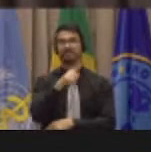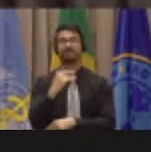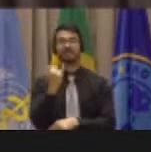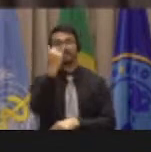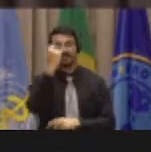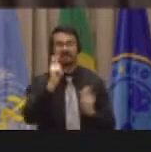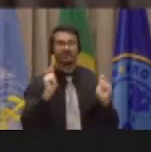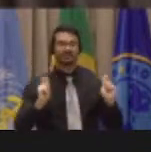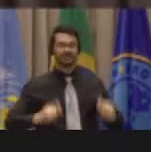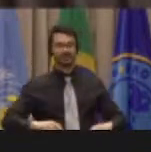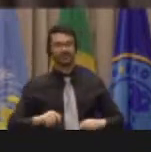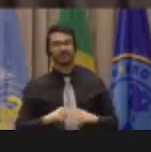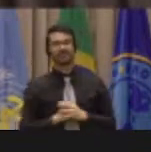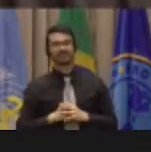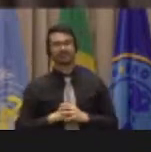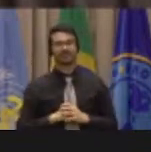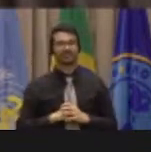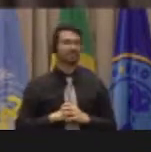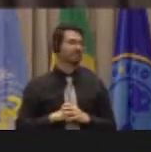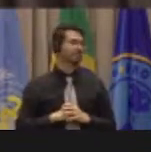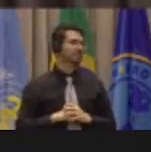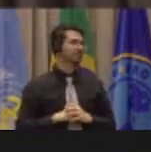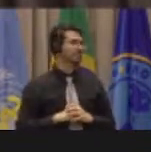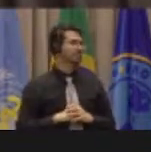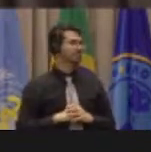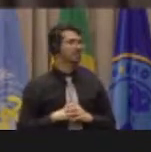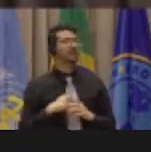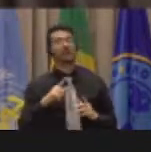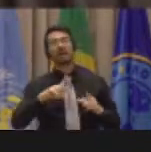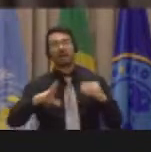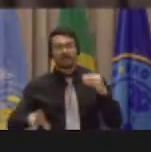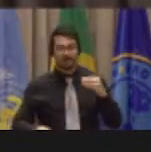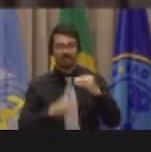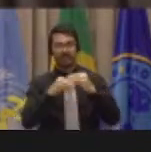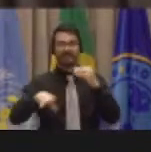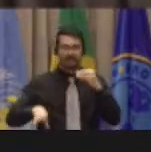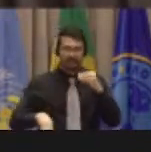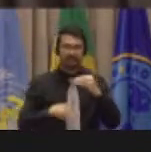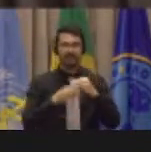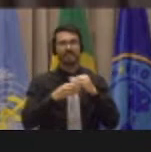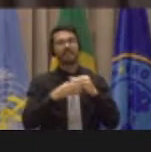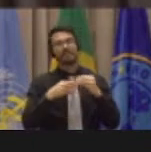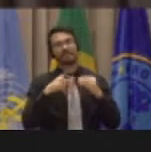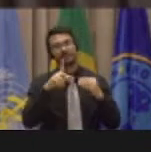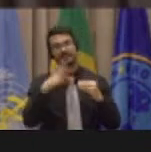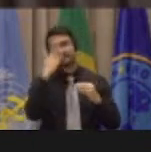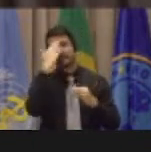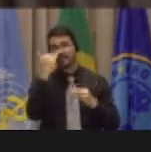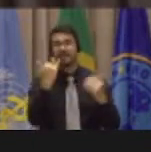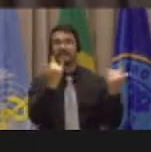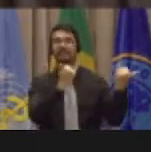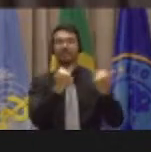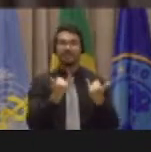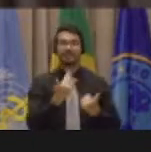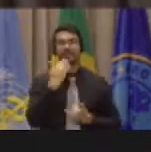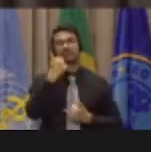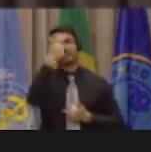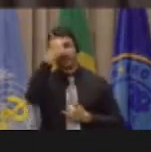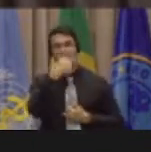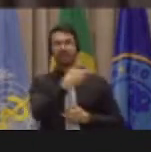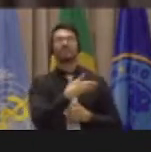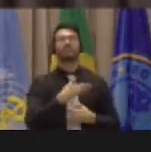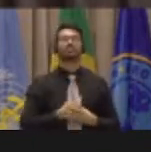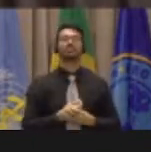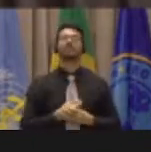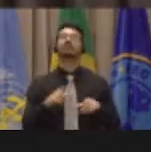we have a tool that is in use that could give us very substantial support in